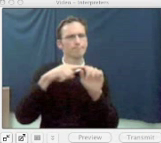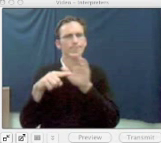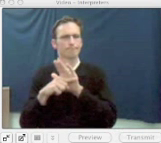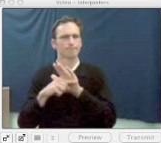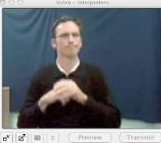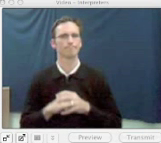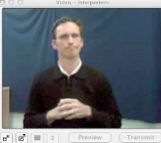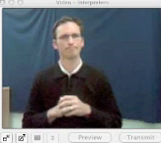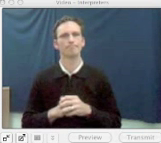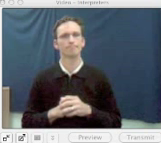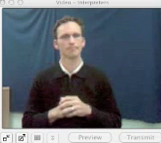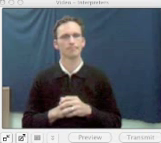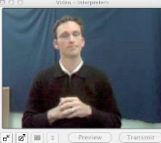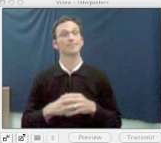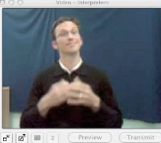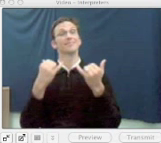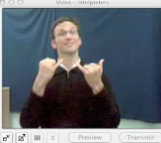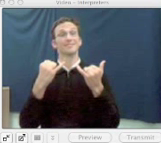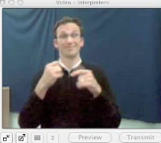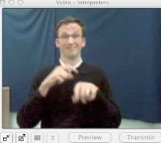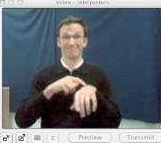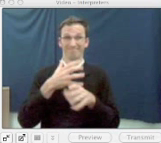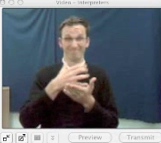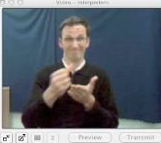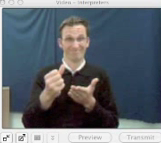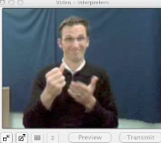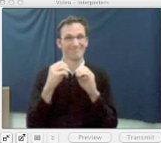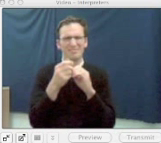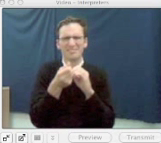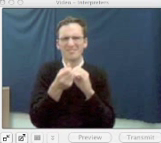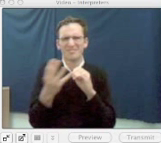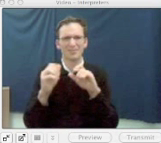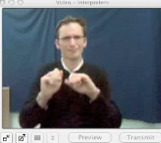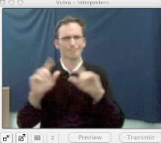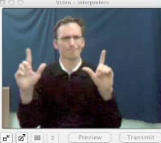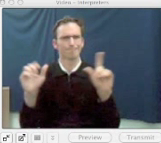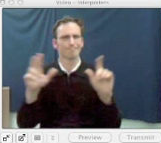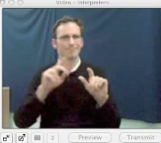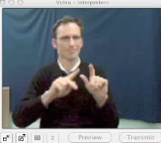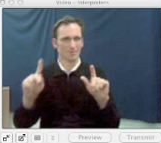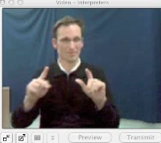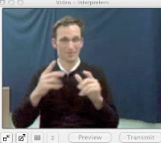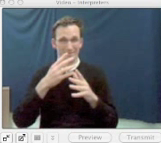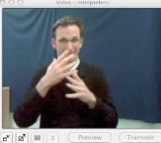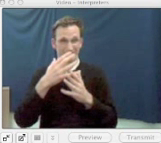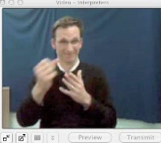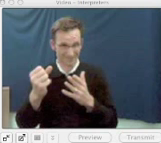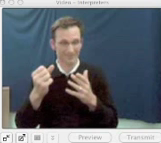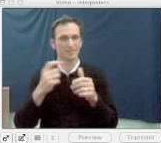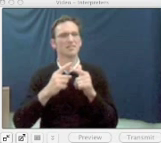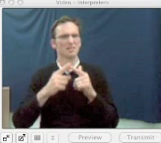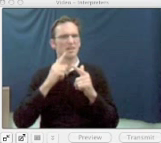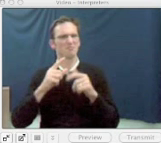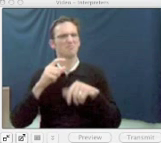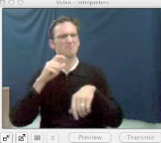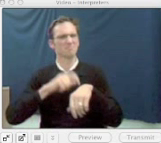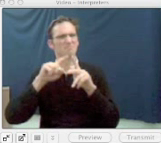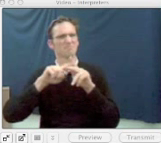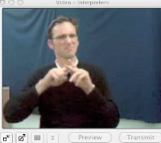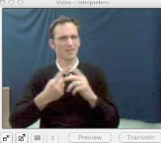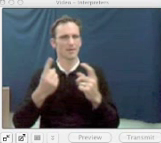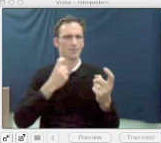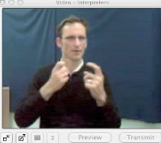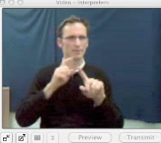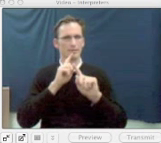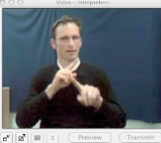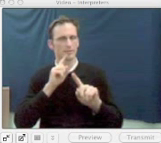We're at the time when it's time for questions. I only have a couple more slides left that I would like to finish. It shouldn't take me too long. I just want to give you a sense of what does